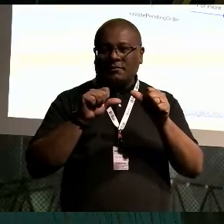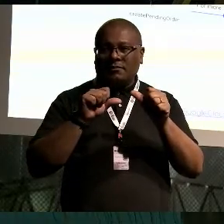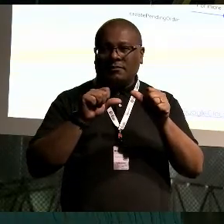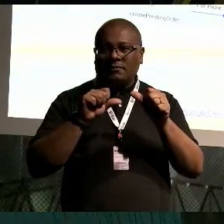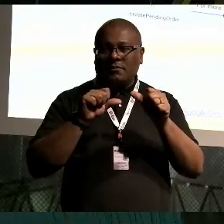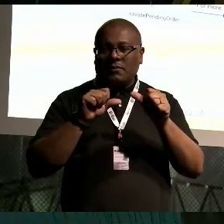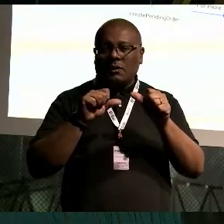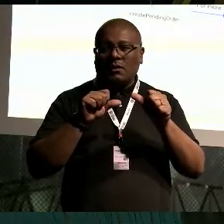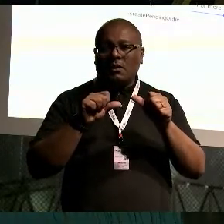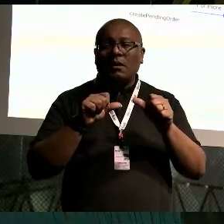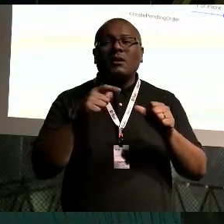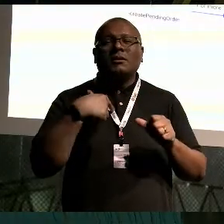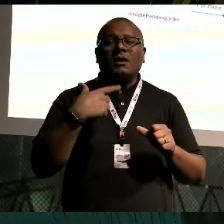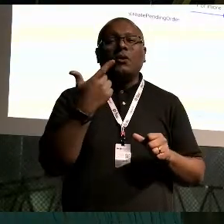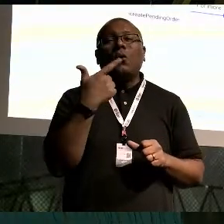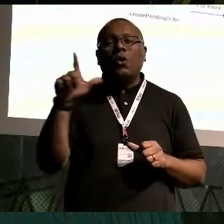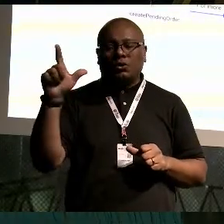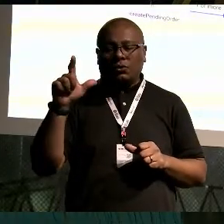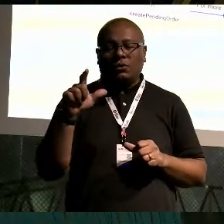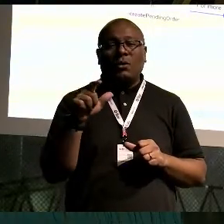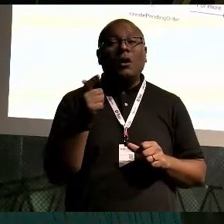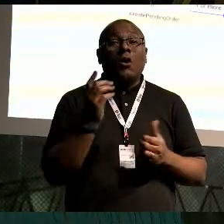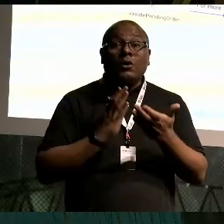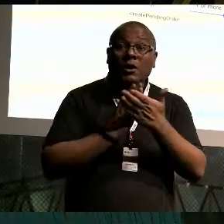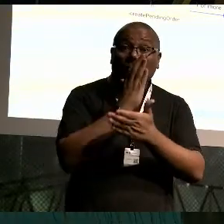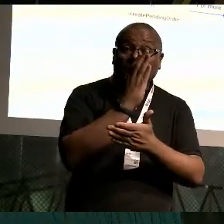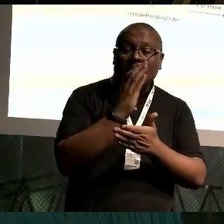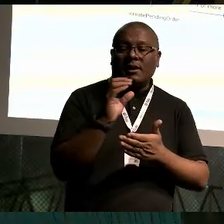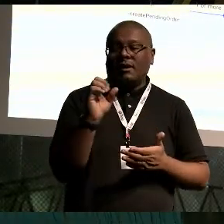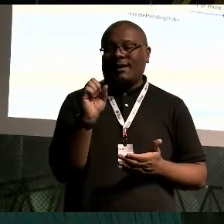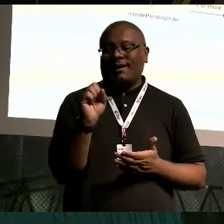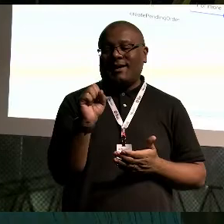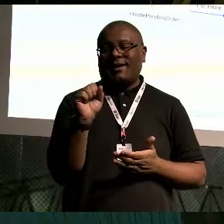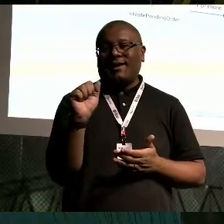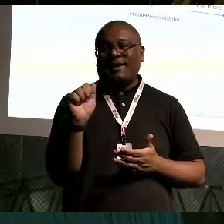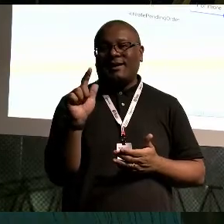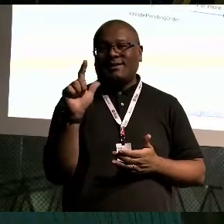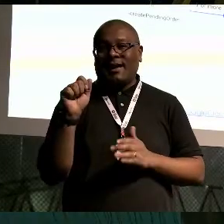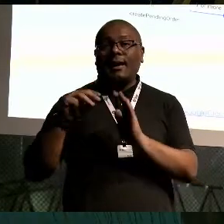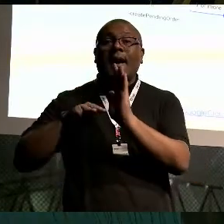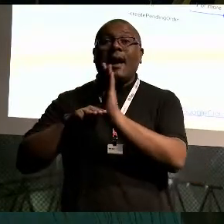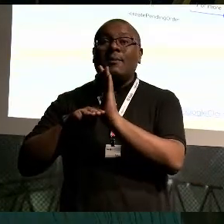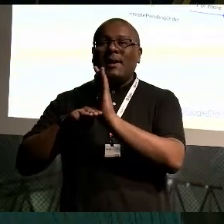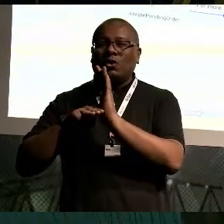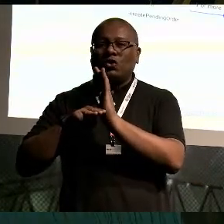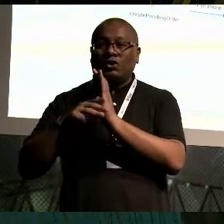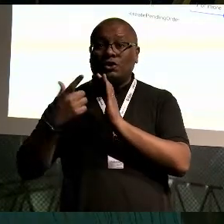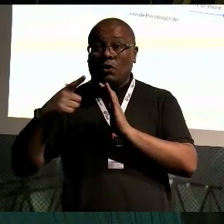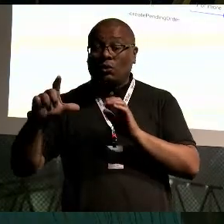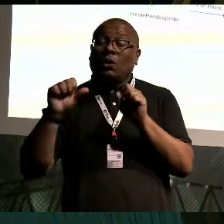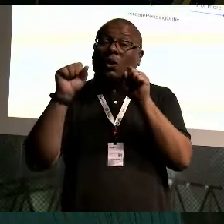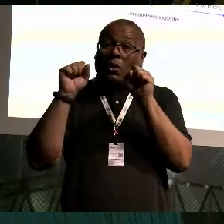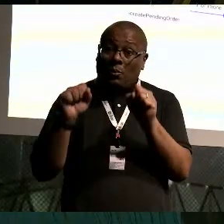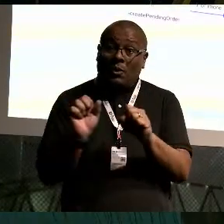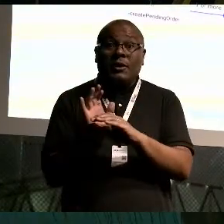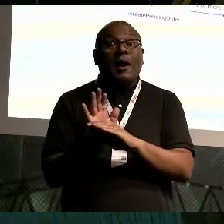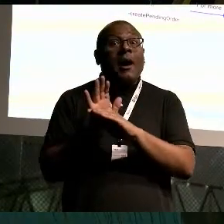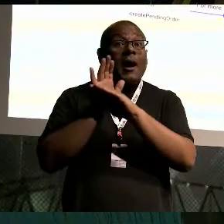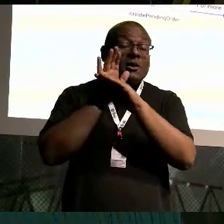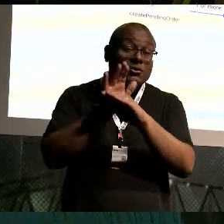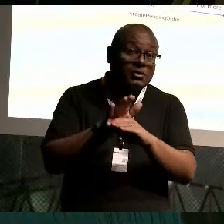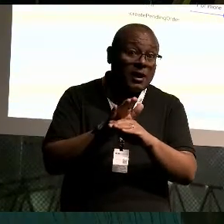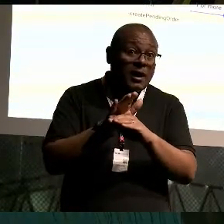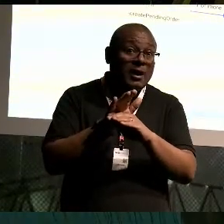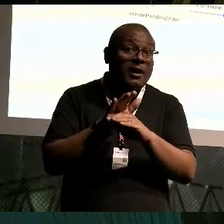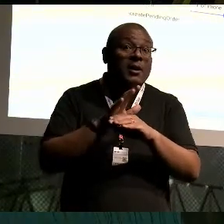known as Saga pattern, right? So if everything is successful, then you go this path. But if something goes wrong here and that you cannot recover from, then you need to